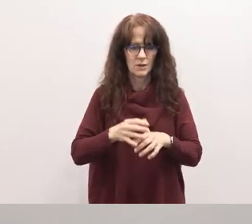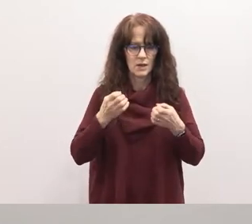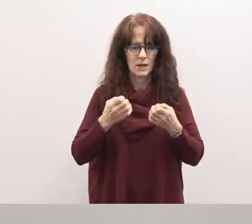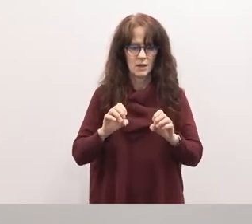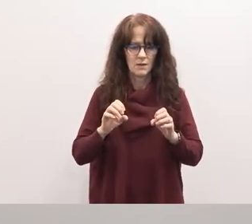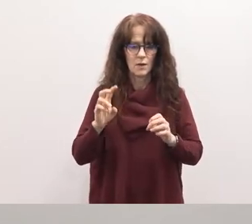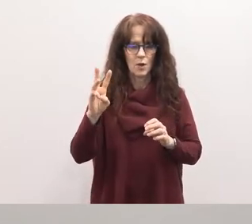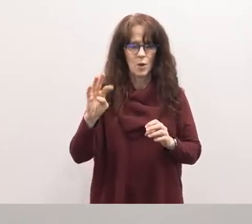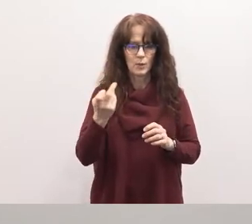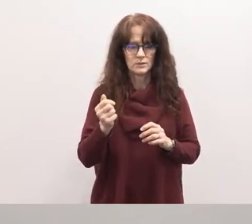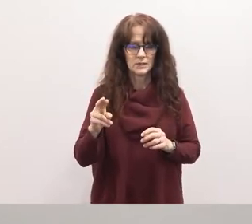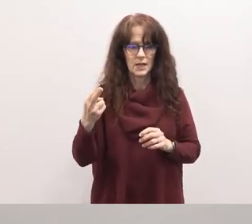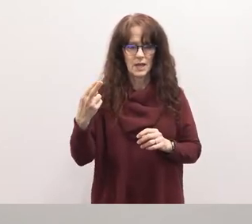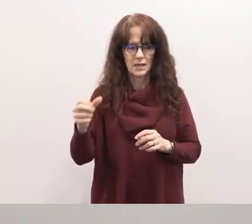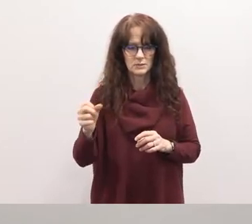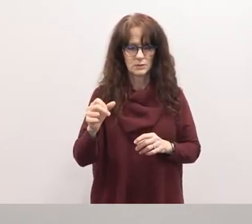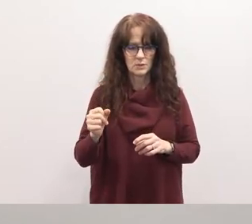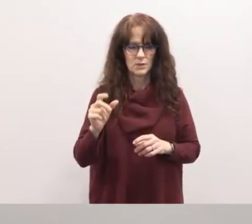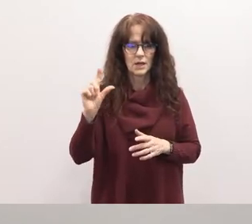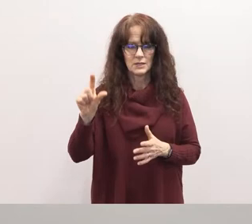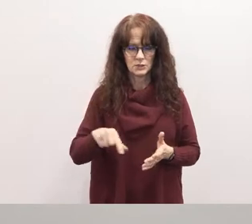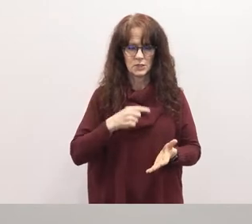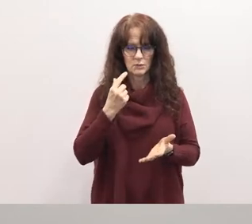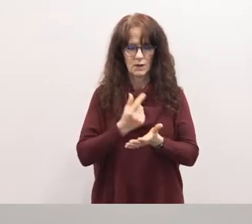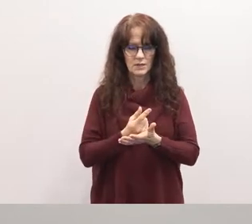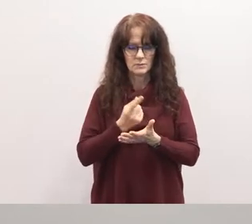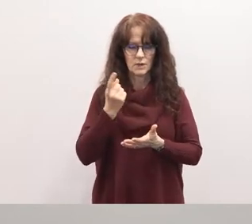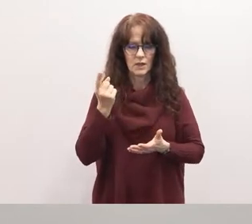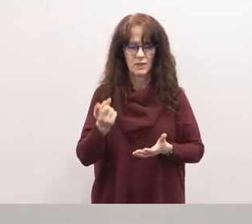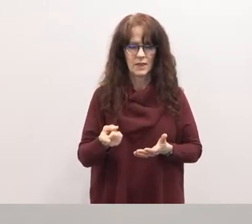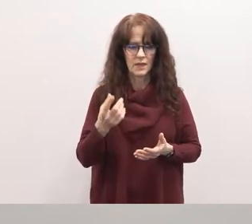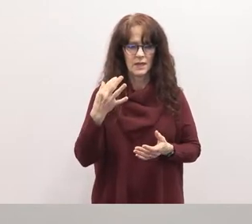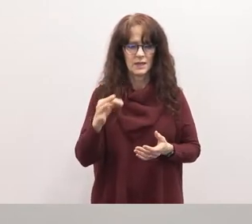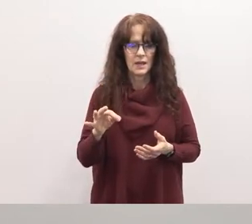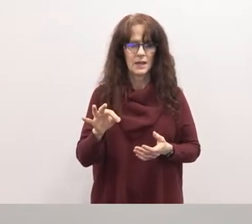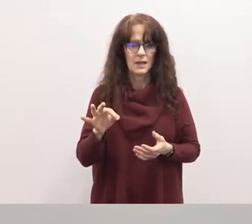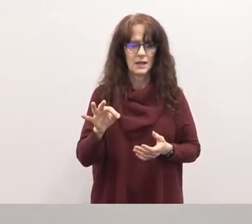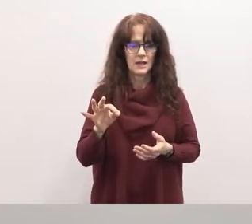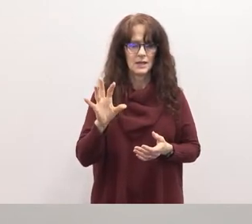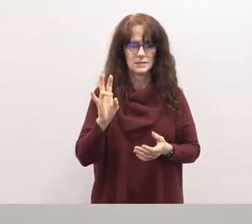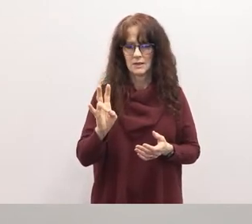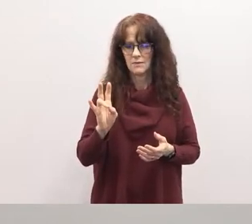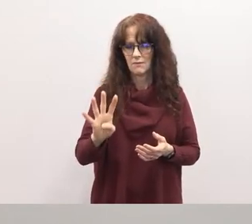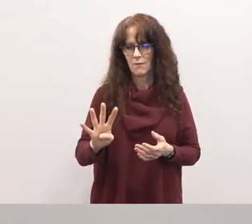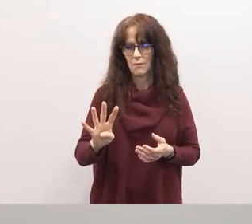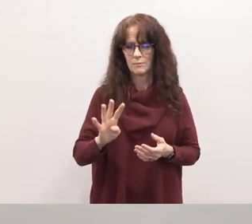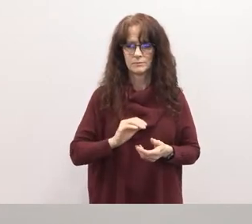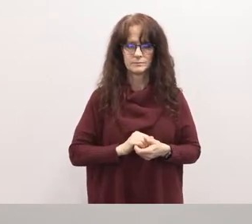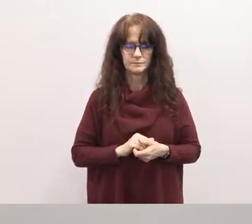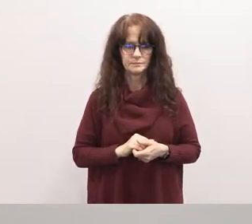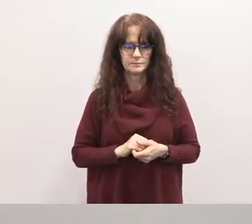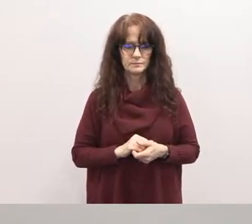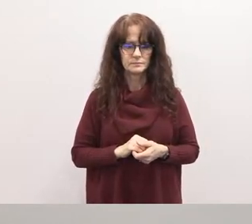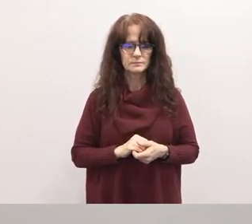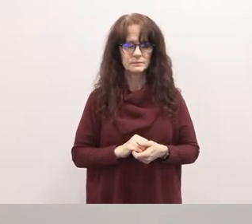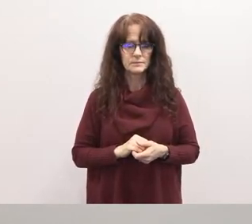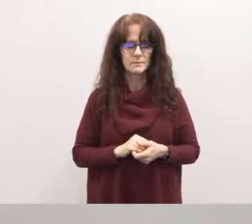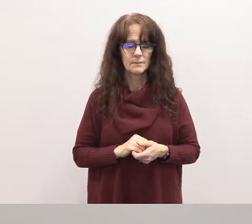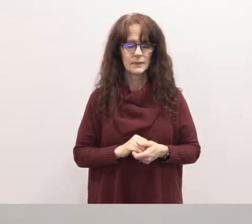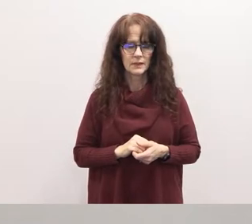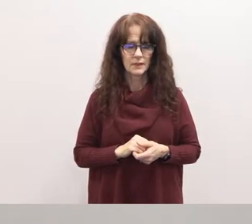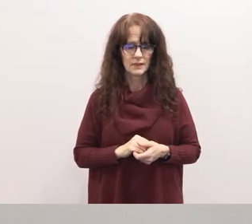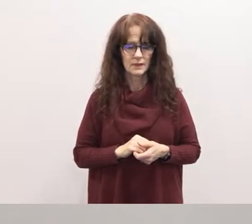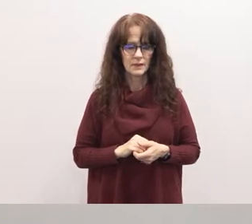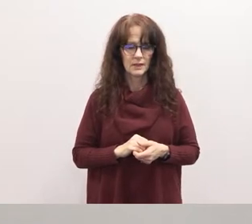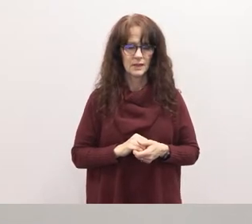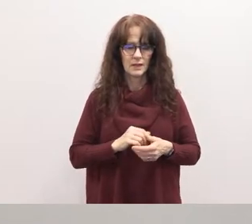at Wilson High School, from which she graduated in 1974. As a result of these